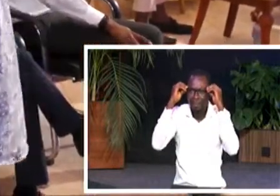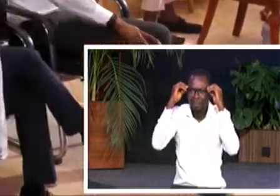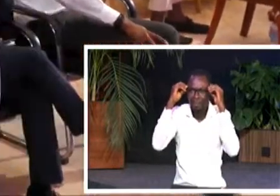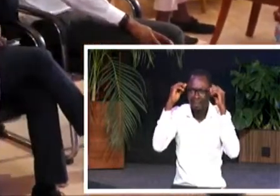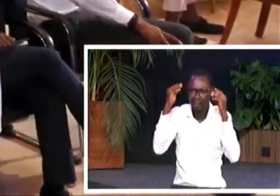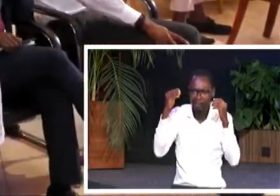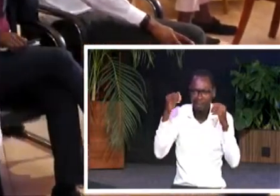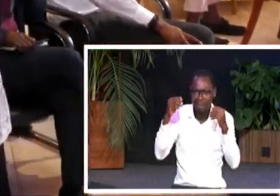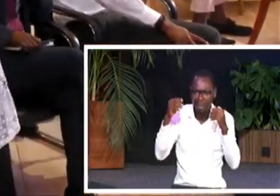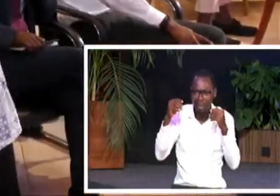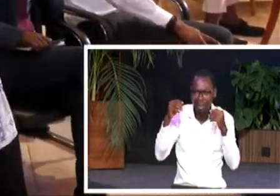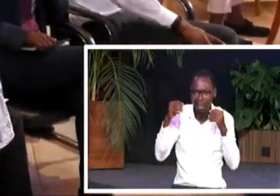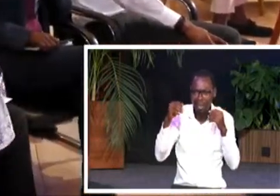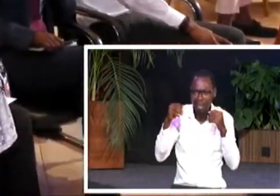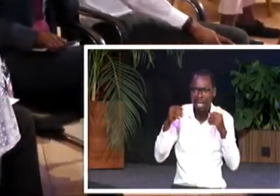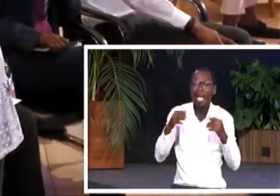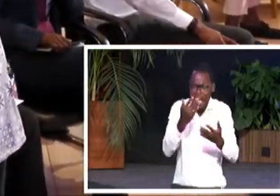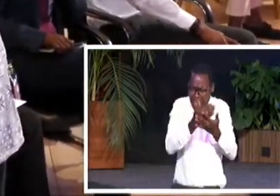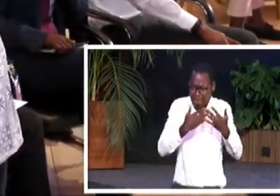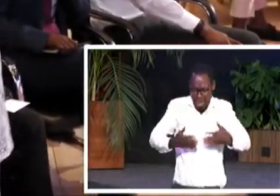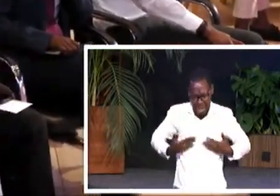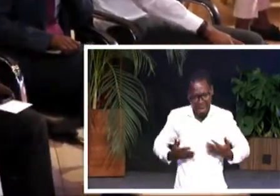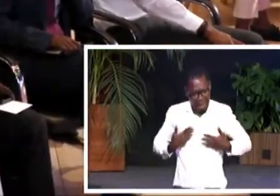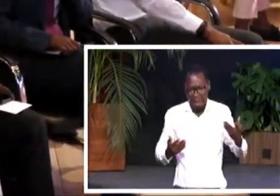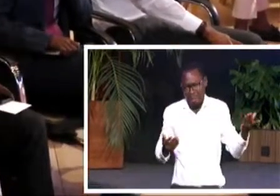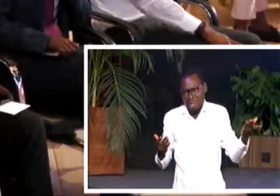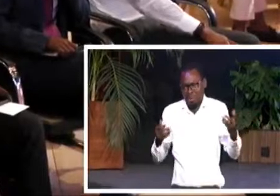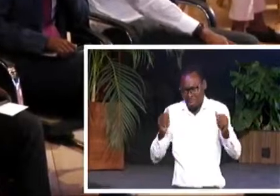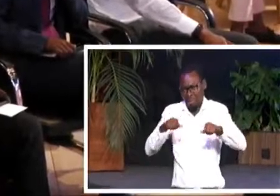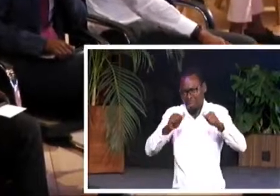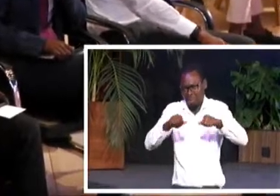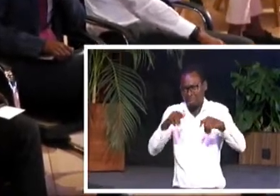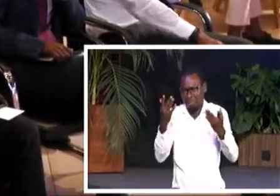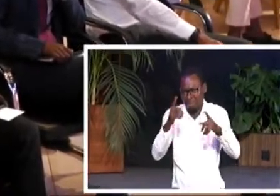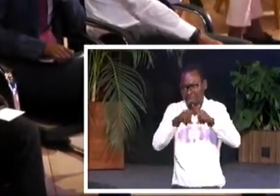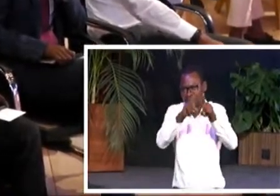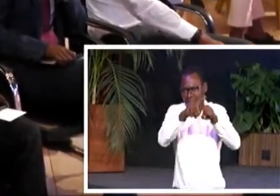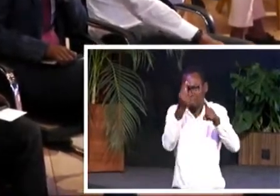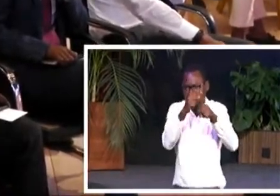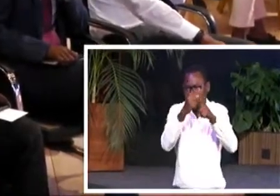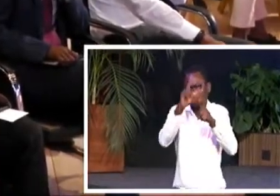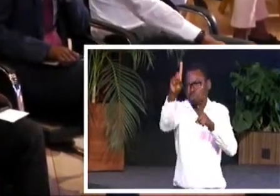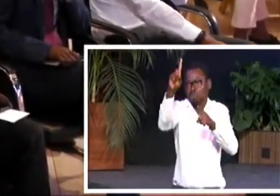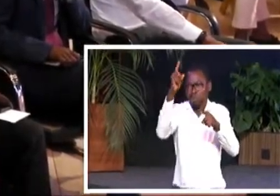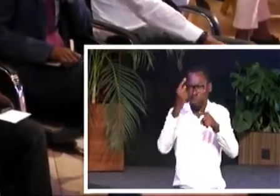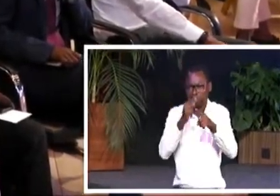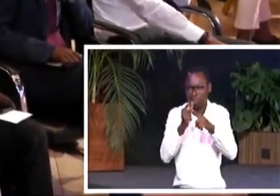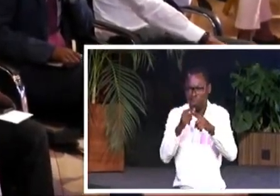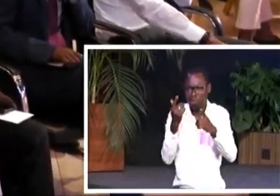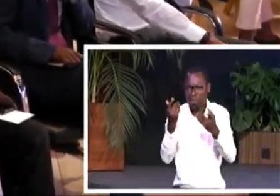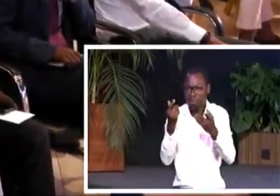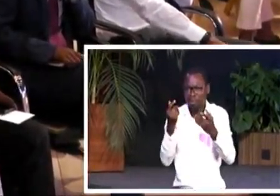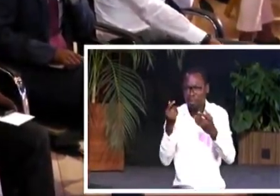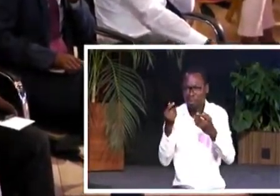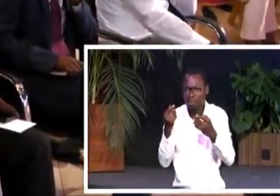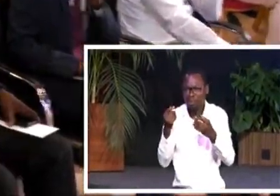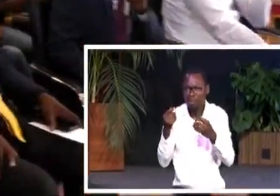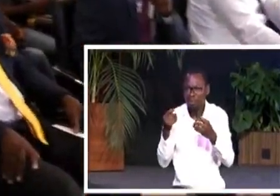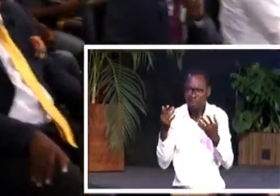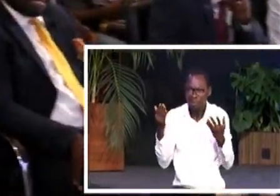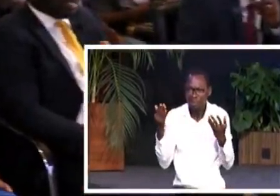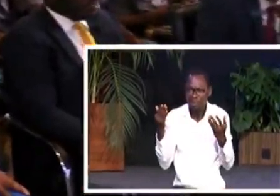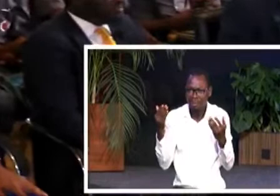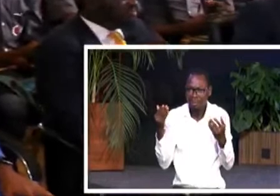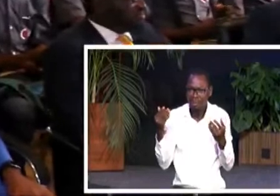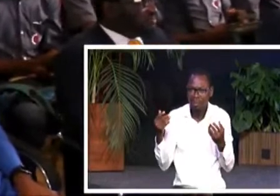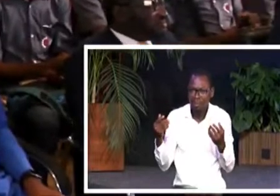you've done 11 weeks non-stop. You missed one last 2 weeks. Oh, you came. 11 weeks. One word. Impactful. Impactful. Jeremiah Boabin,